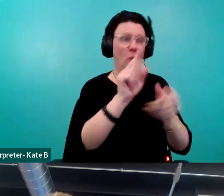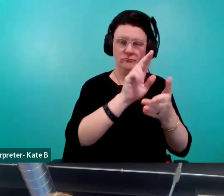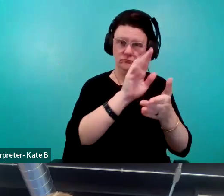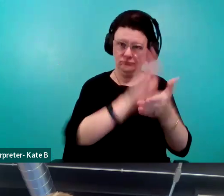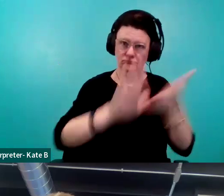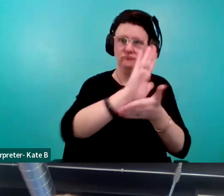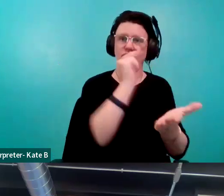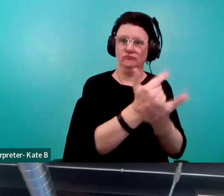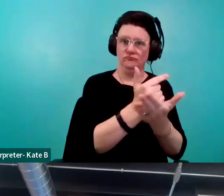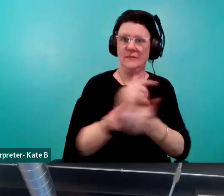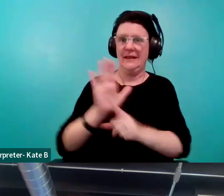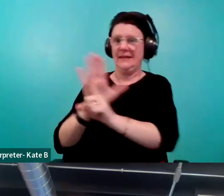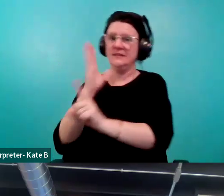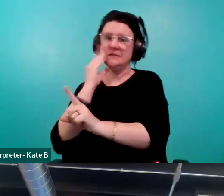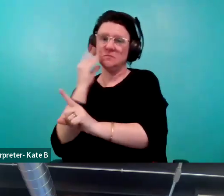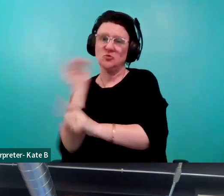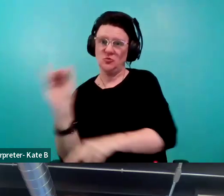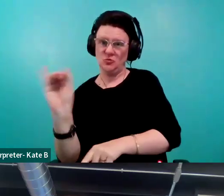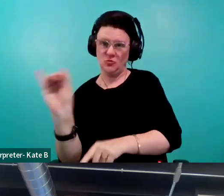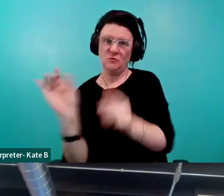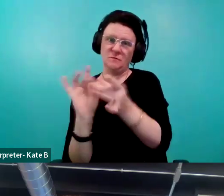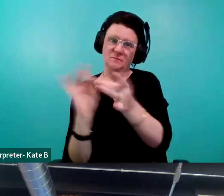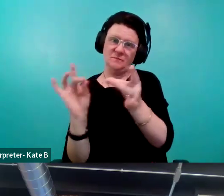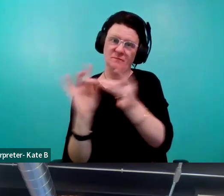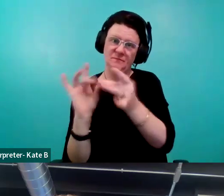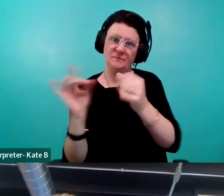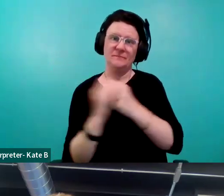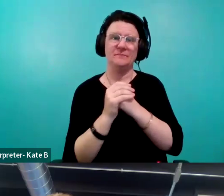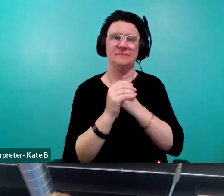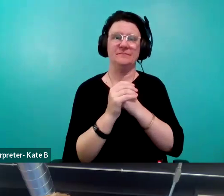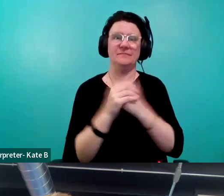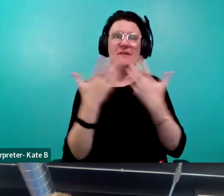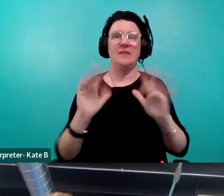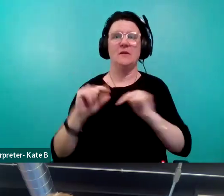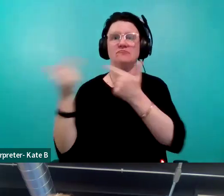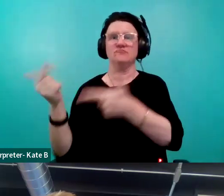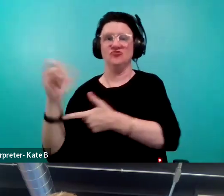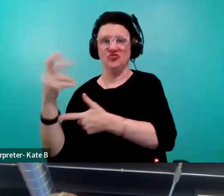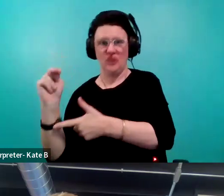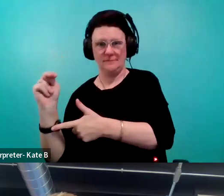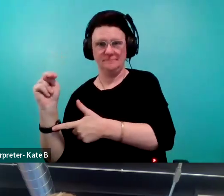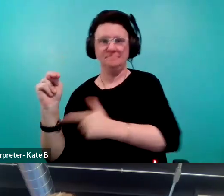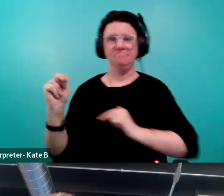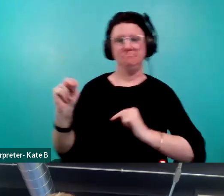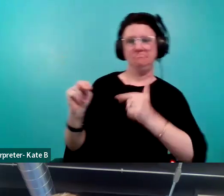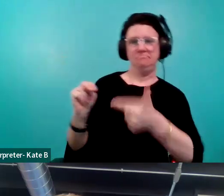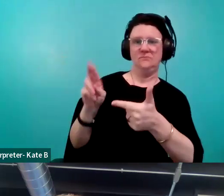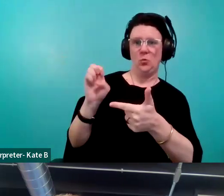going to talk about his experience a little bit with the next program, and then turn it over to John. So I'll turn it over to you,